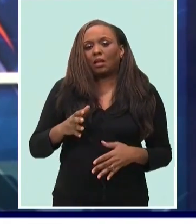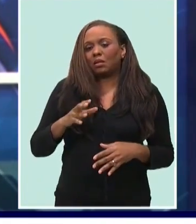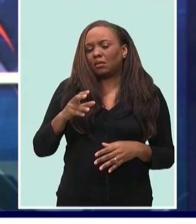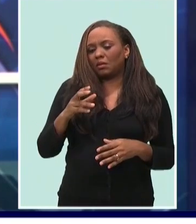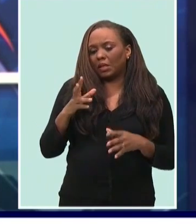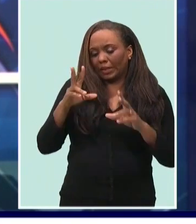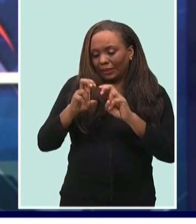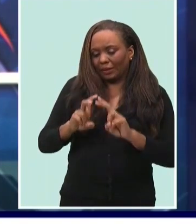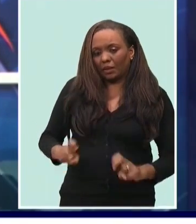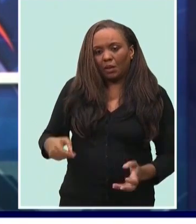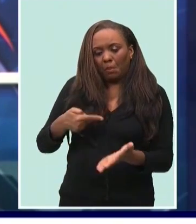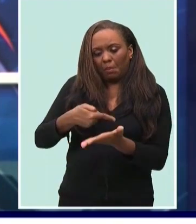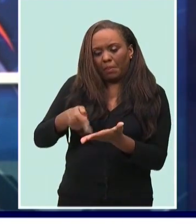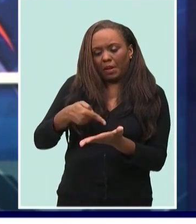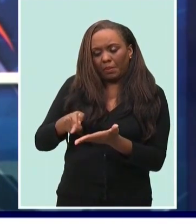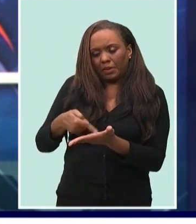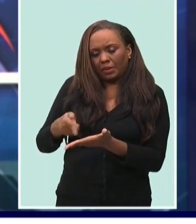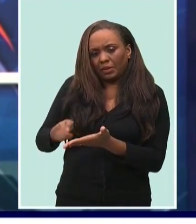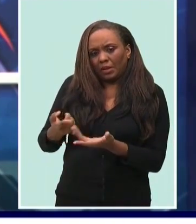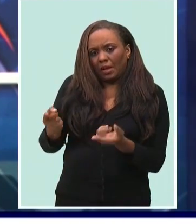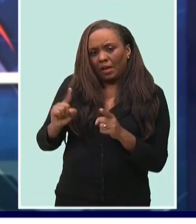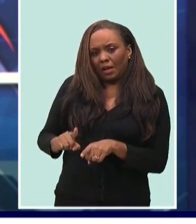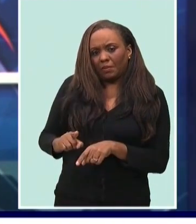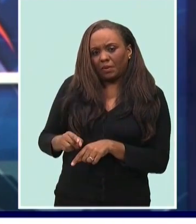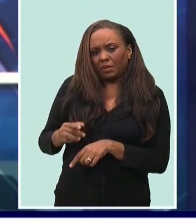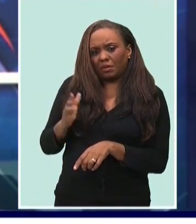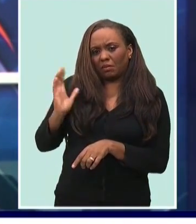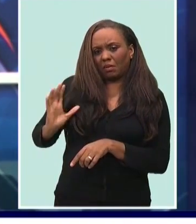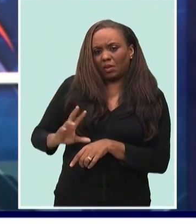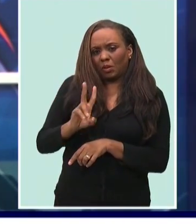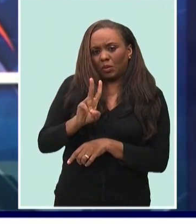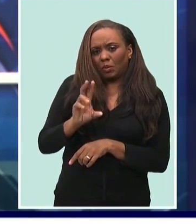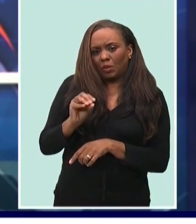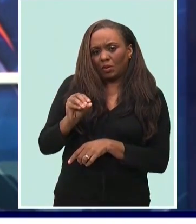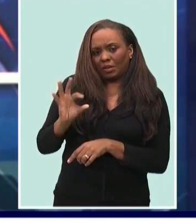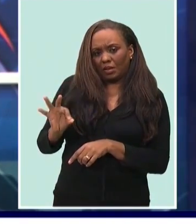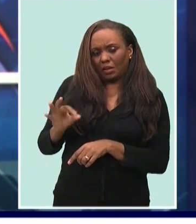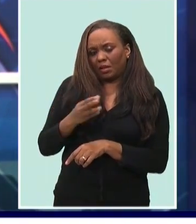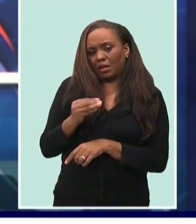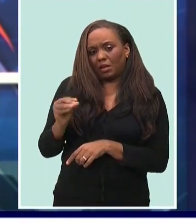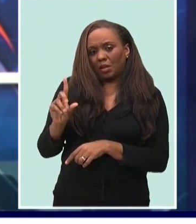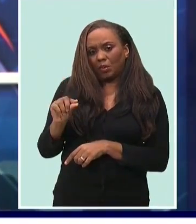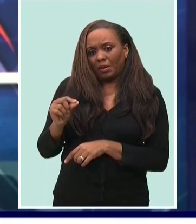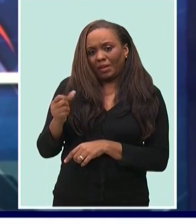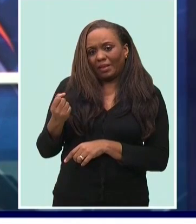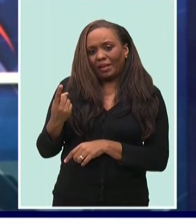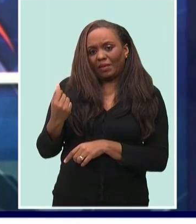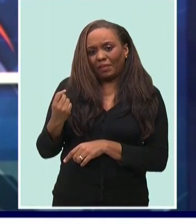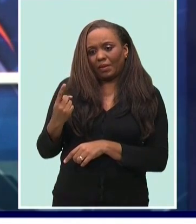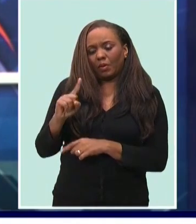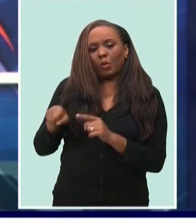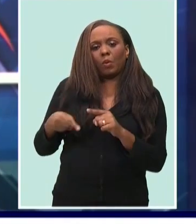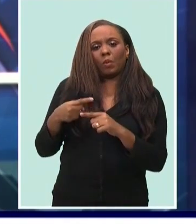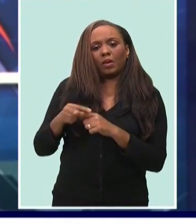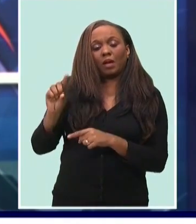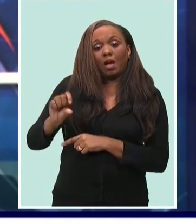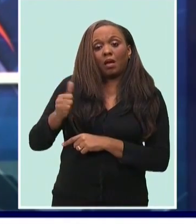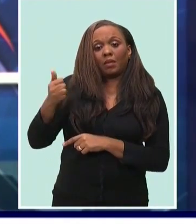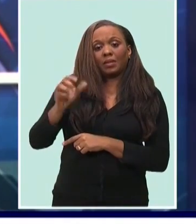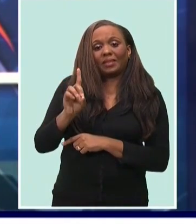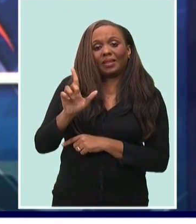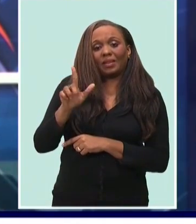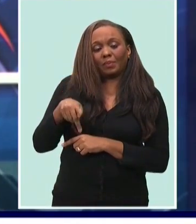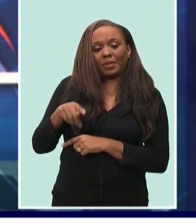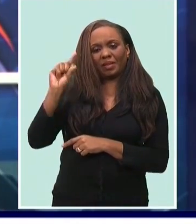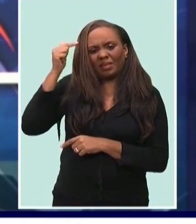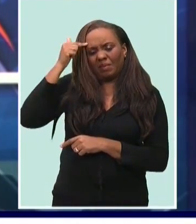last administration as far back as 2009 and 2011. He says that the move is not a witch hunt and adds that the bill forms part